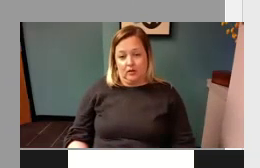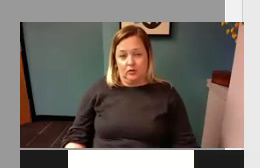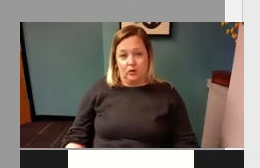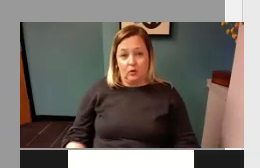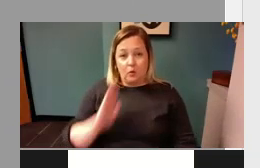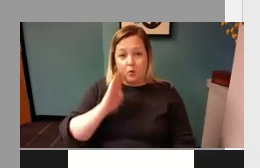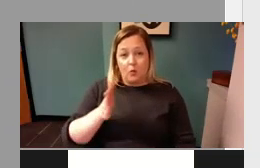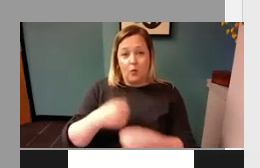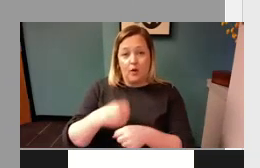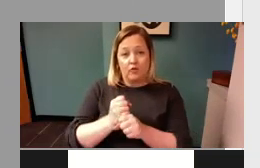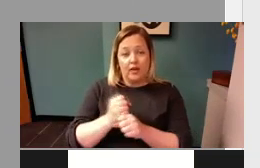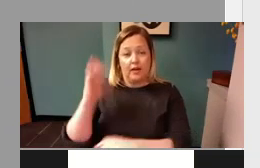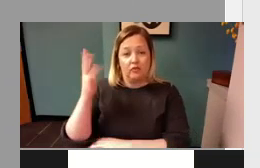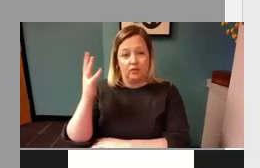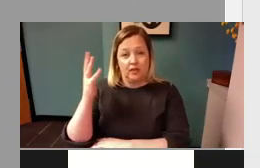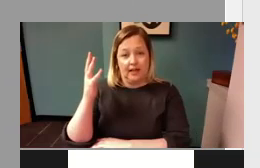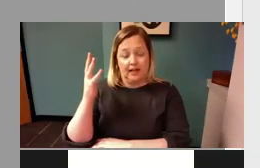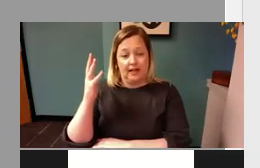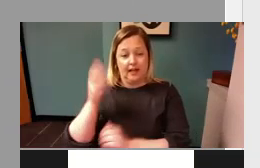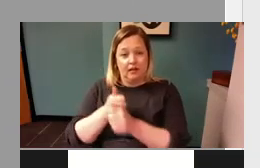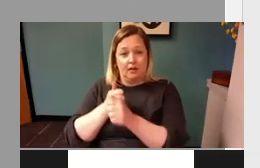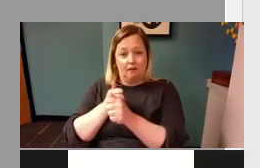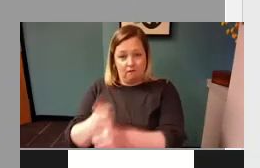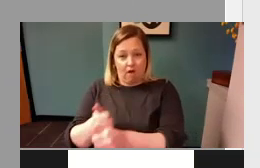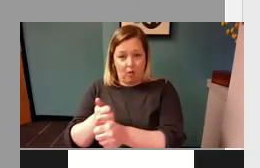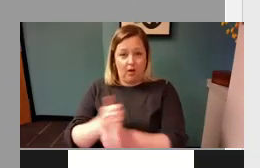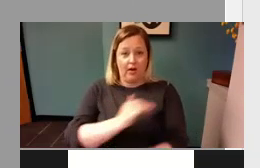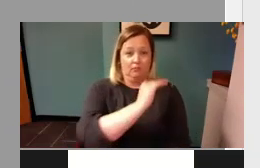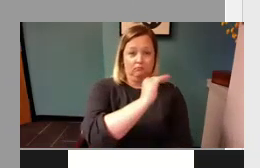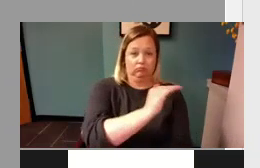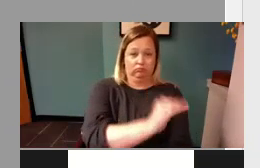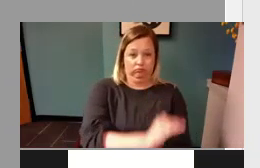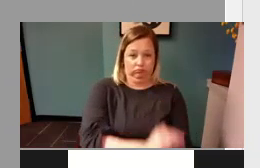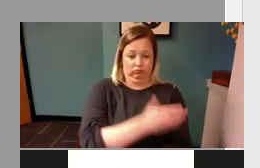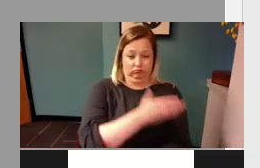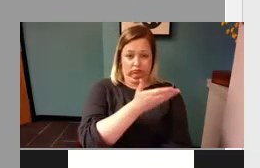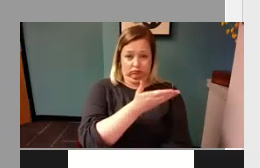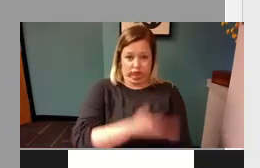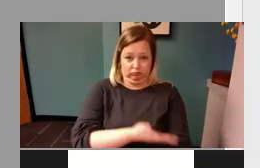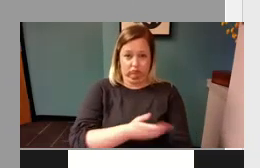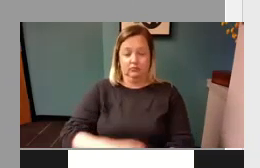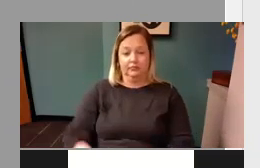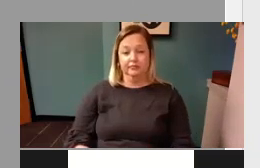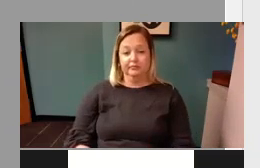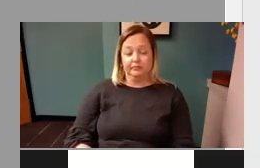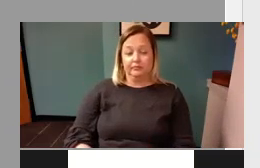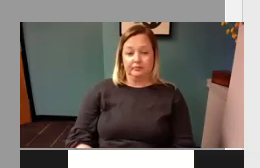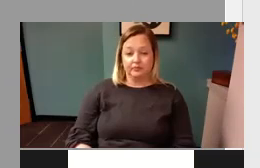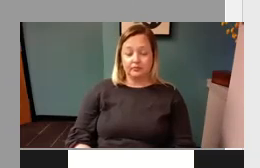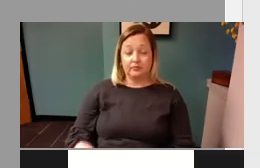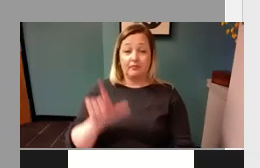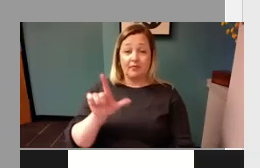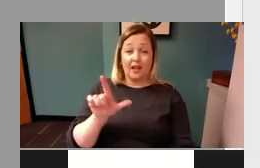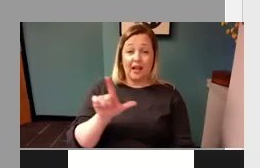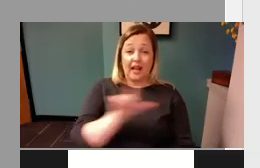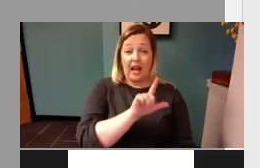the frequency of those individual occurrences. So in this tree, remember, it creates this tree such that on the left hand side, you always go